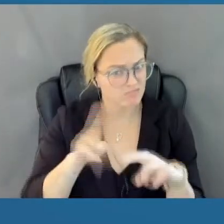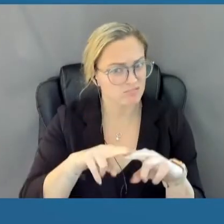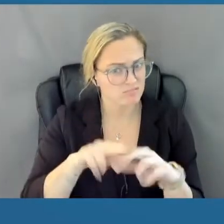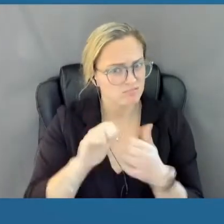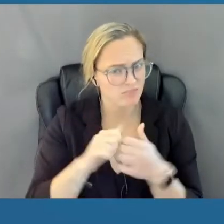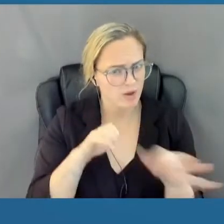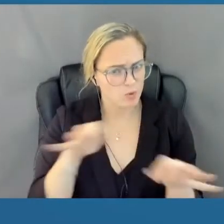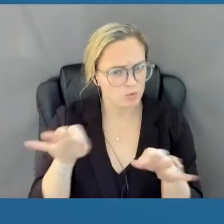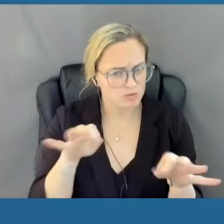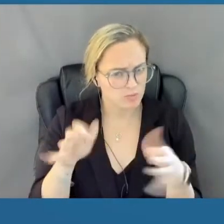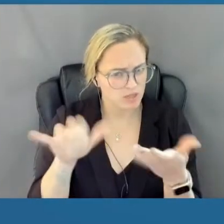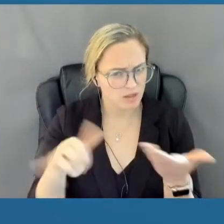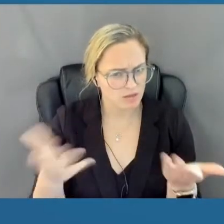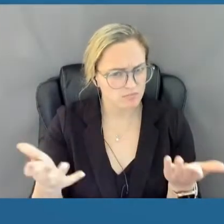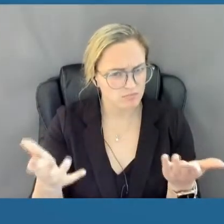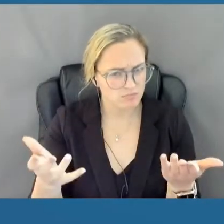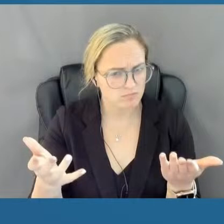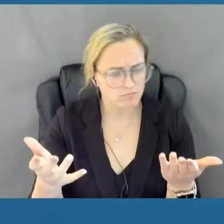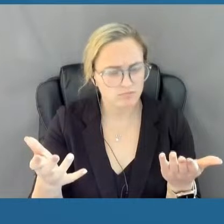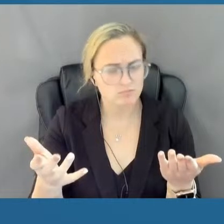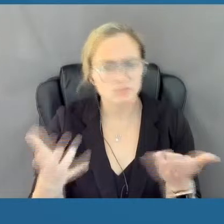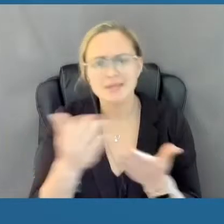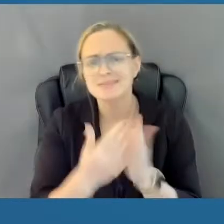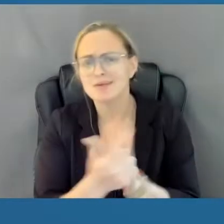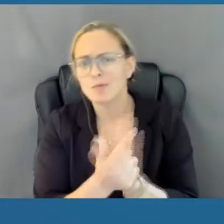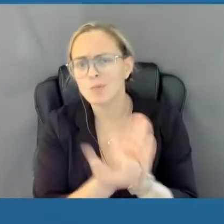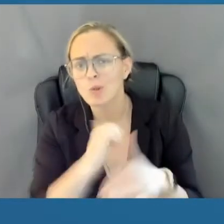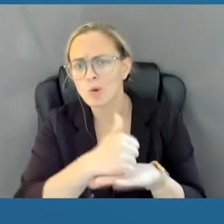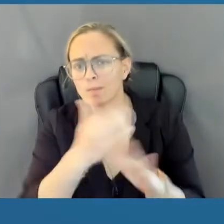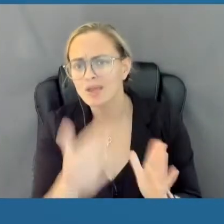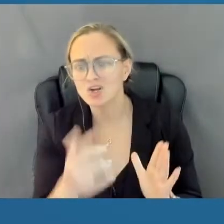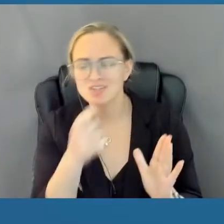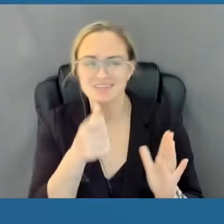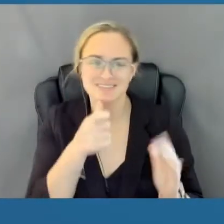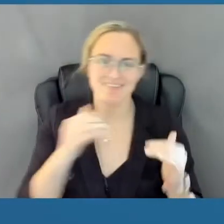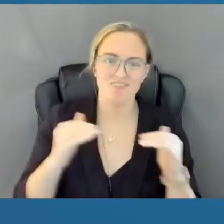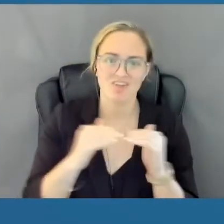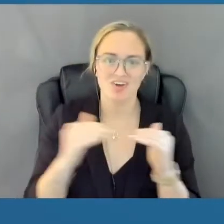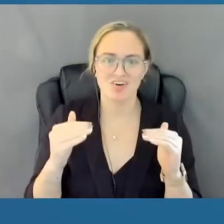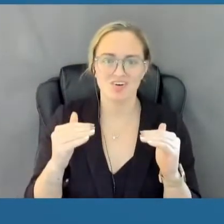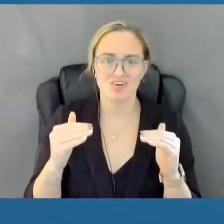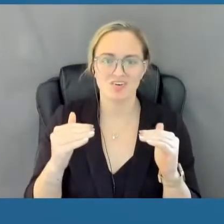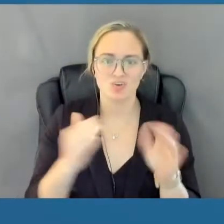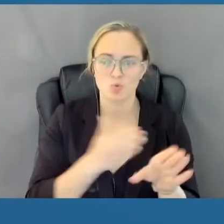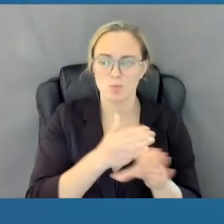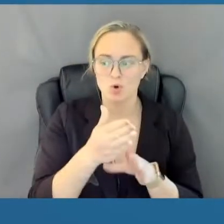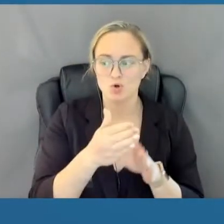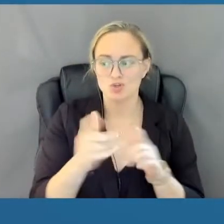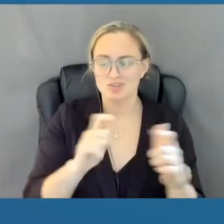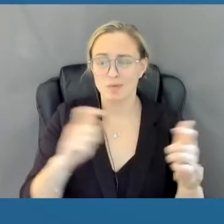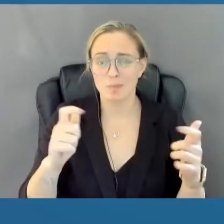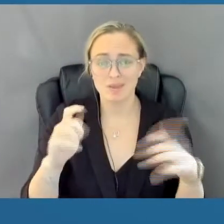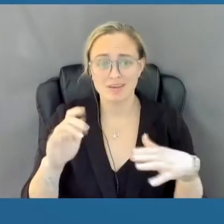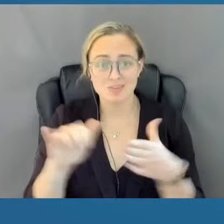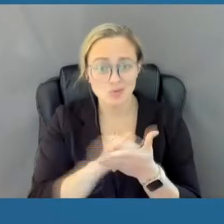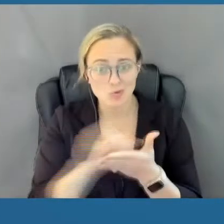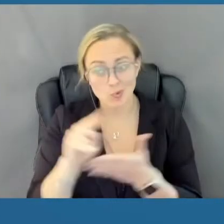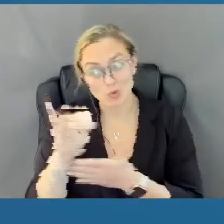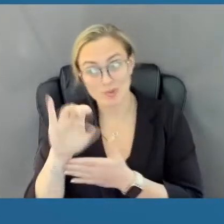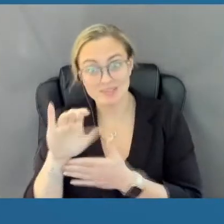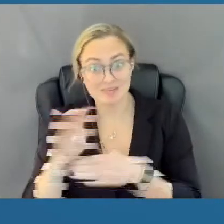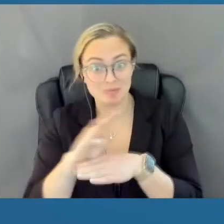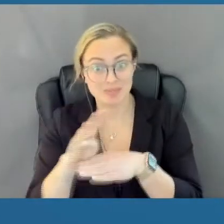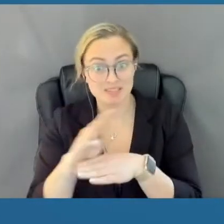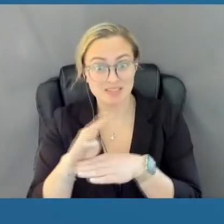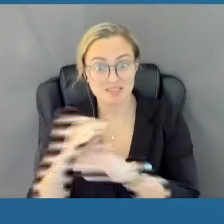that? And some lawmakers say that it's kind of unfair to have the majority of large New York City businesses,